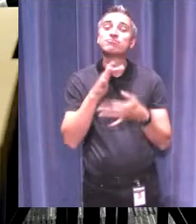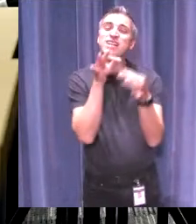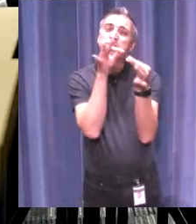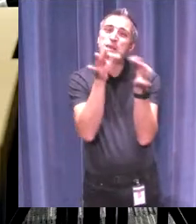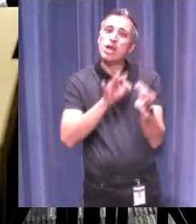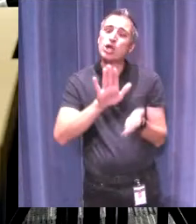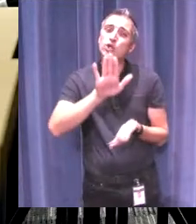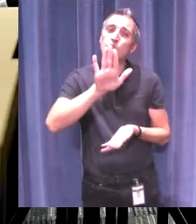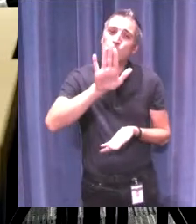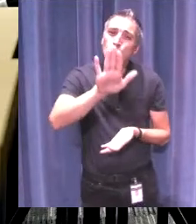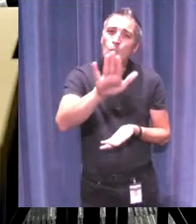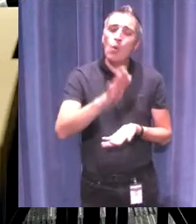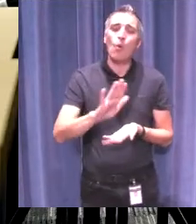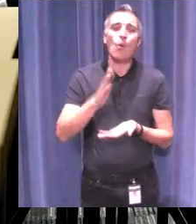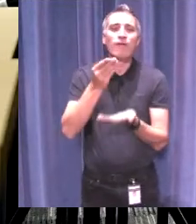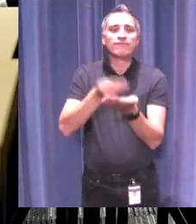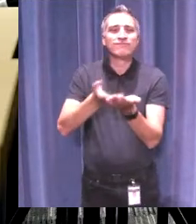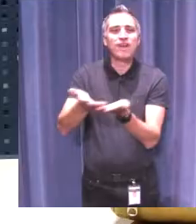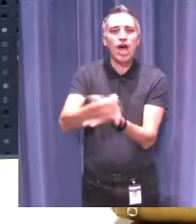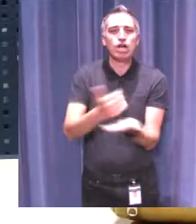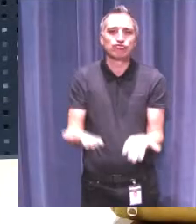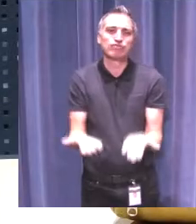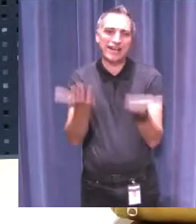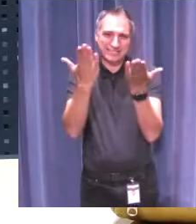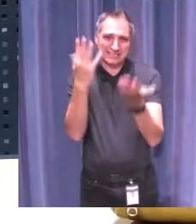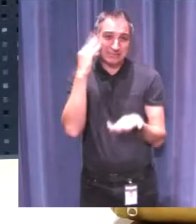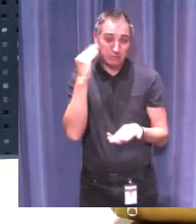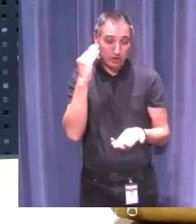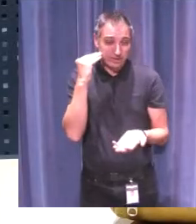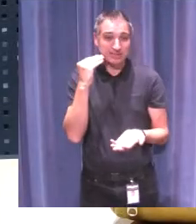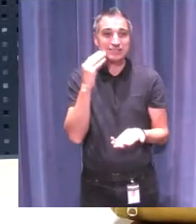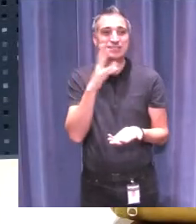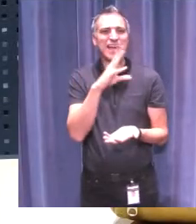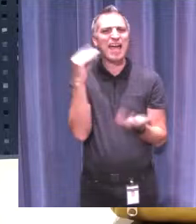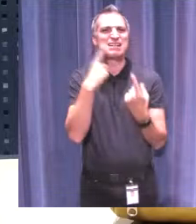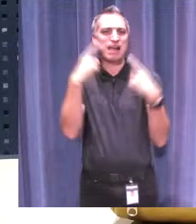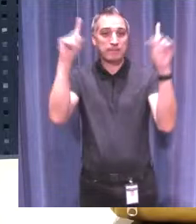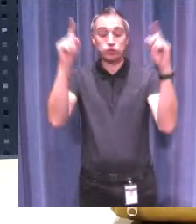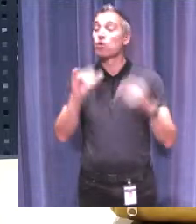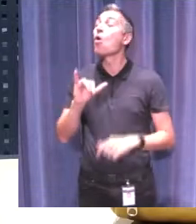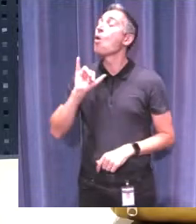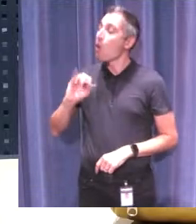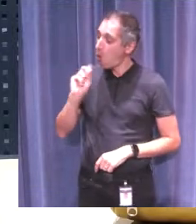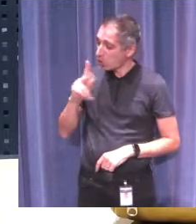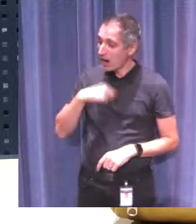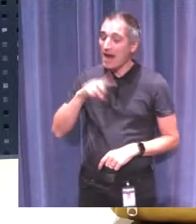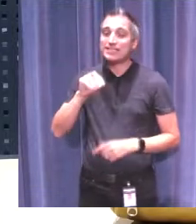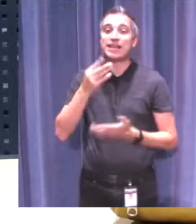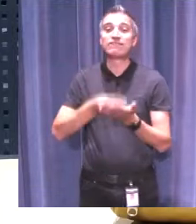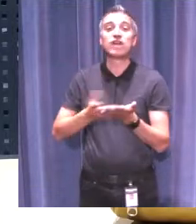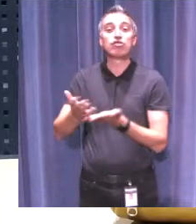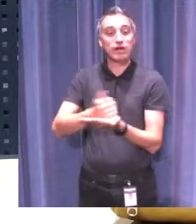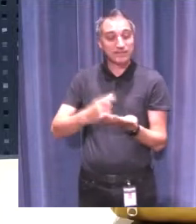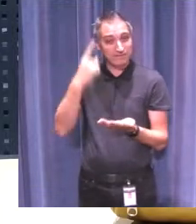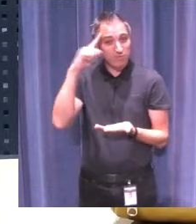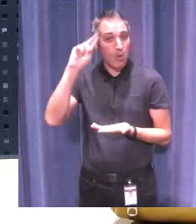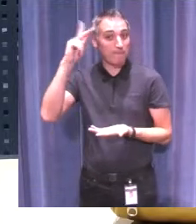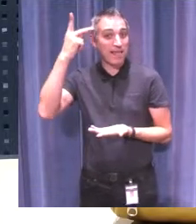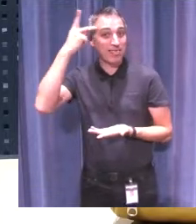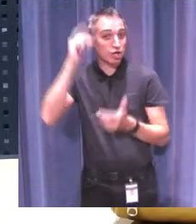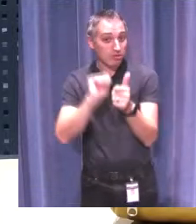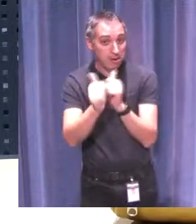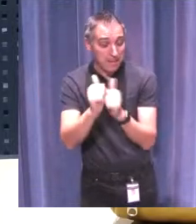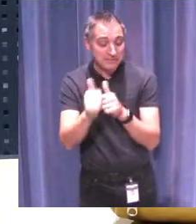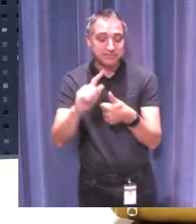related accomplishments. Okay, I have done fundraising for political campaigns. I have